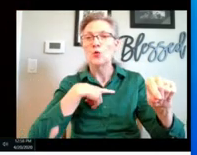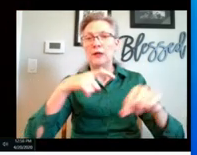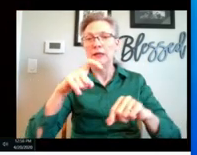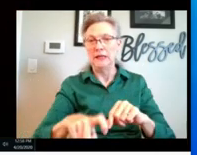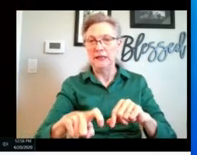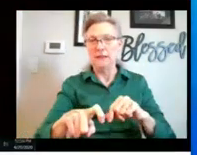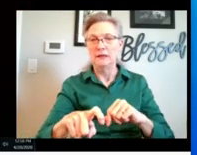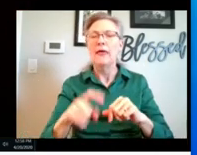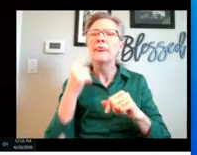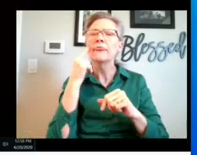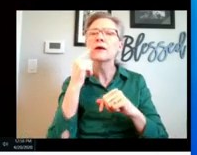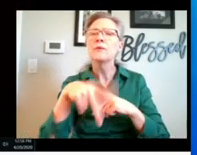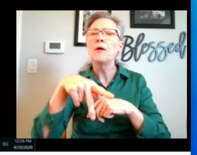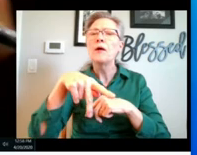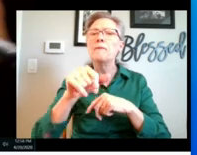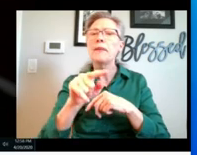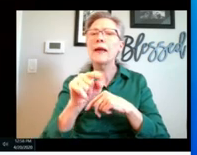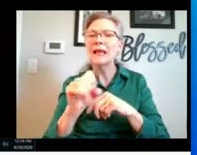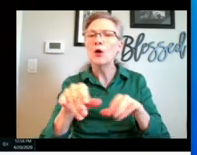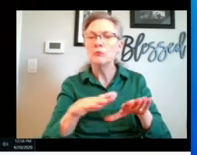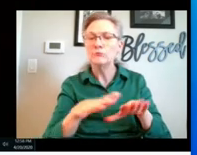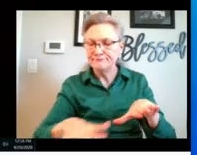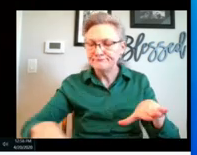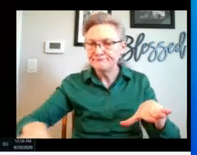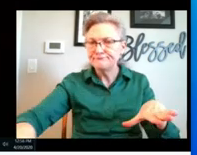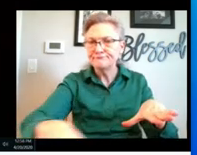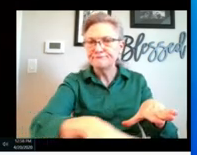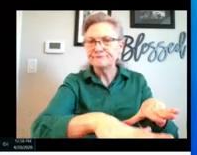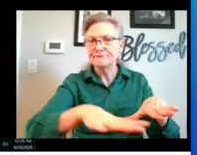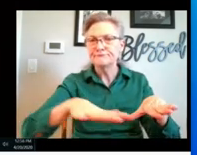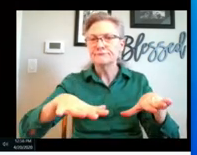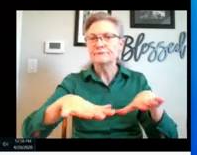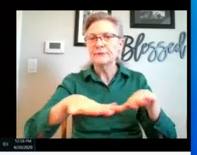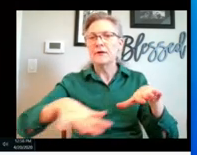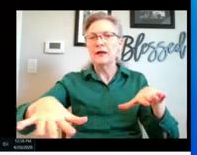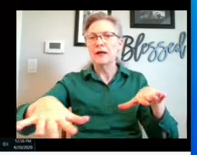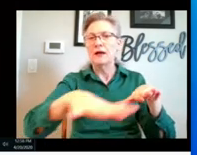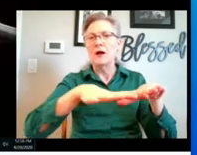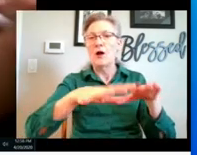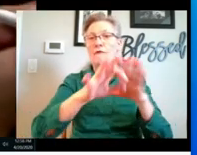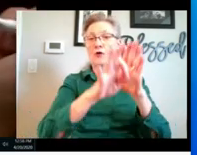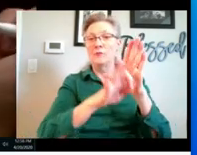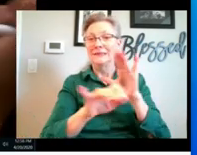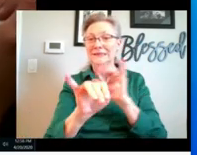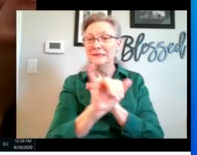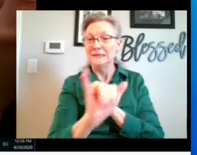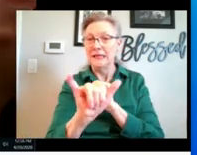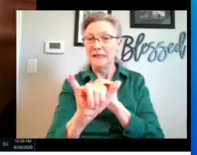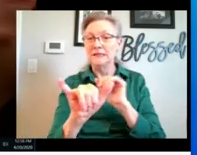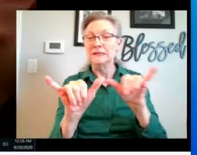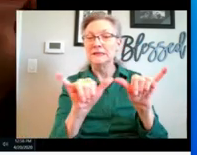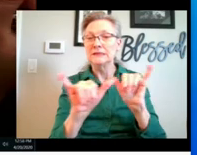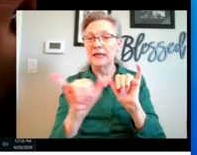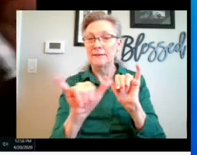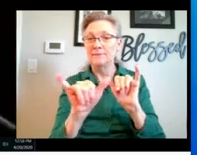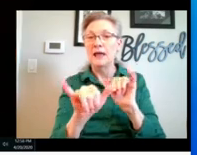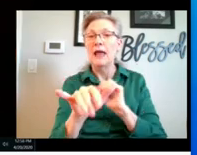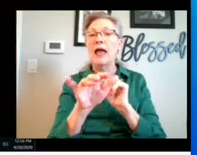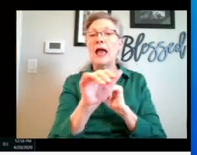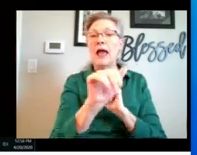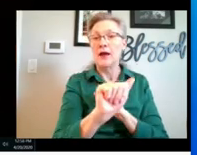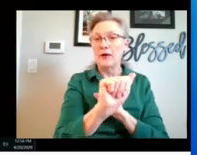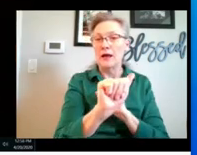patio. When we're finding the area of the patio, our formula stays the same, area equals base times height, right?